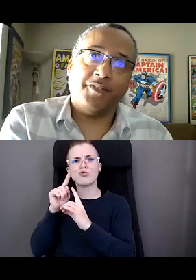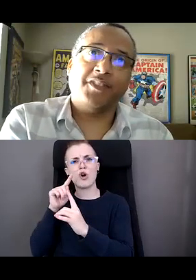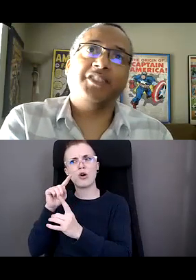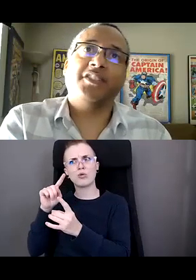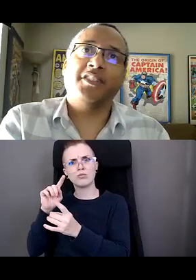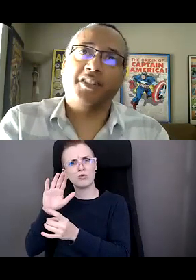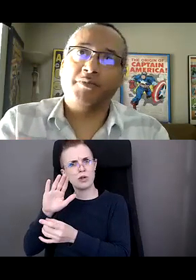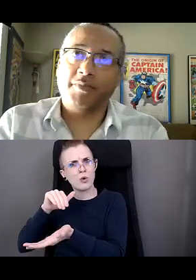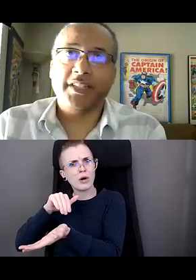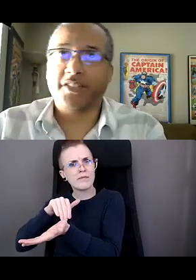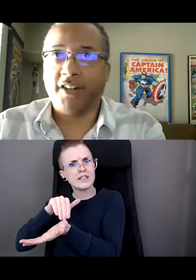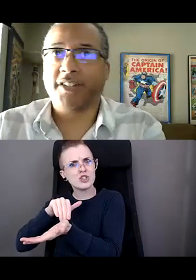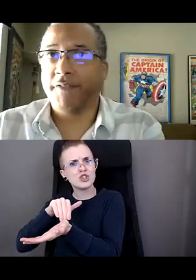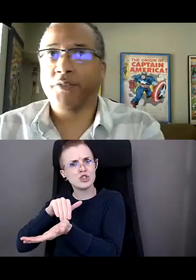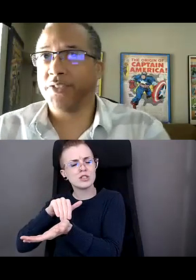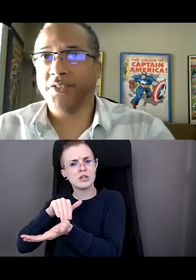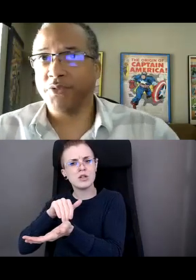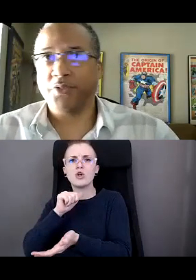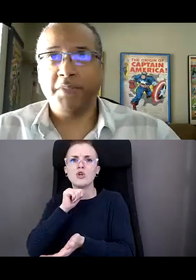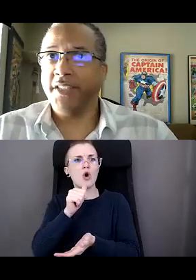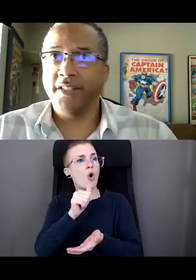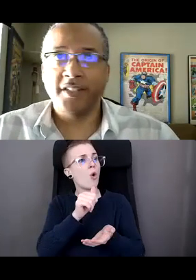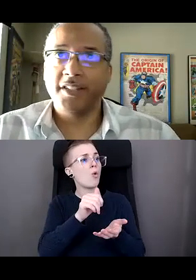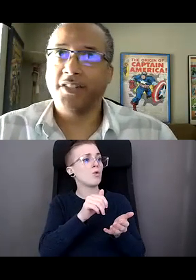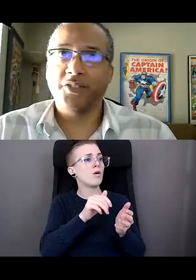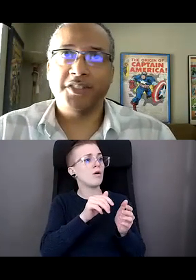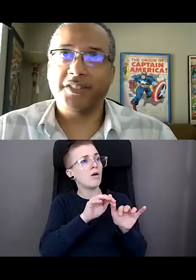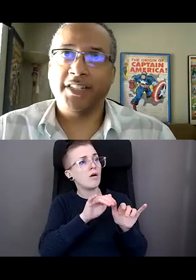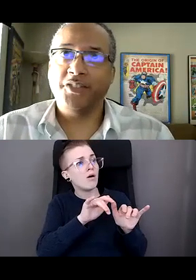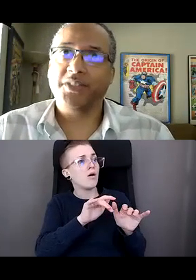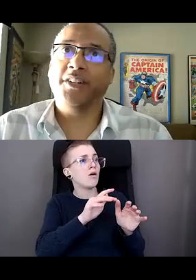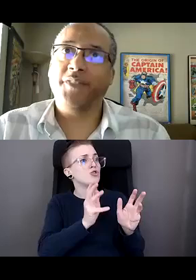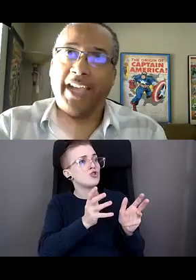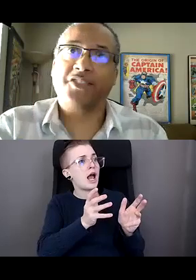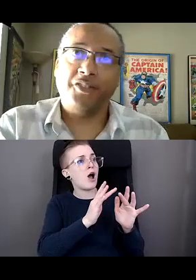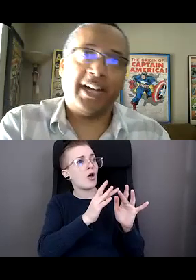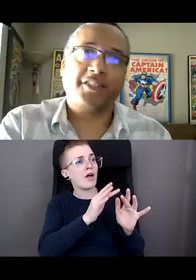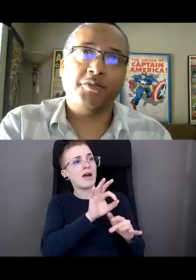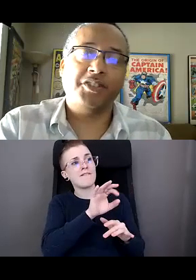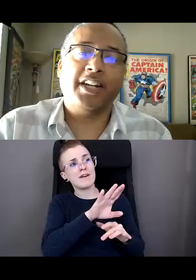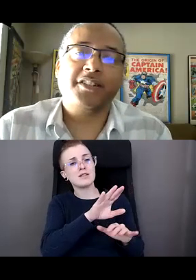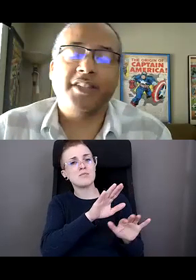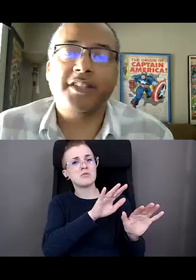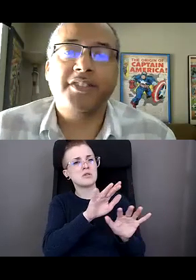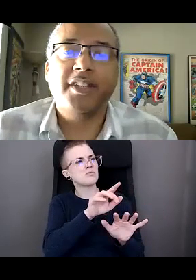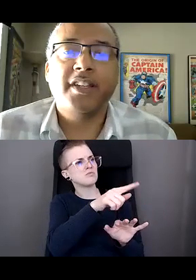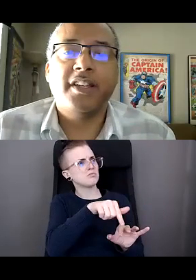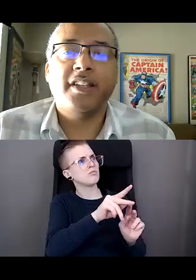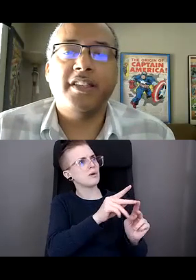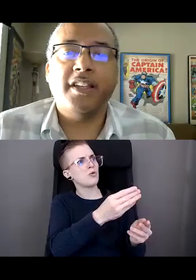talk to your physician, and don't talk to folks in social media who are just telling you stuff. Ask your doctor what your doctor